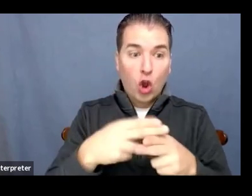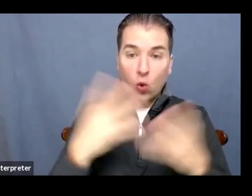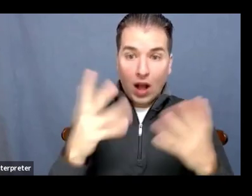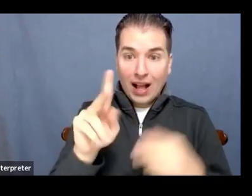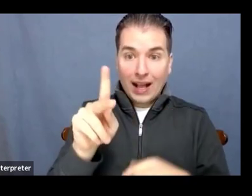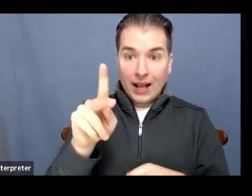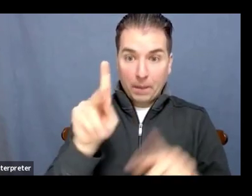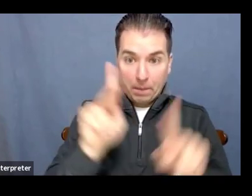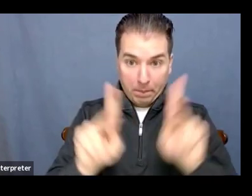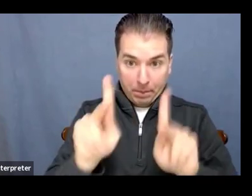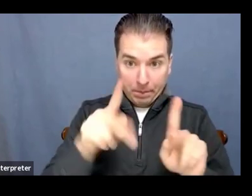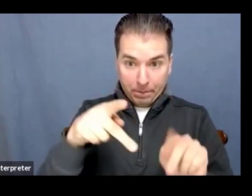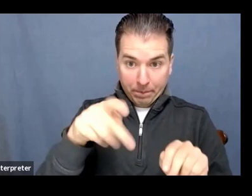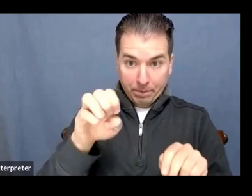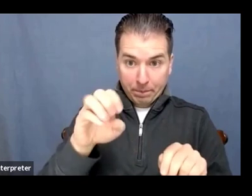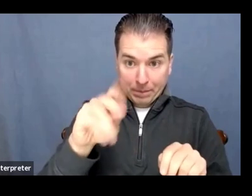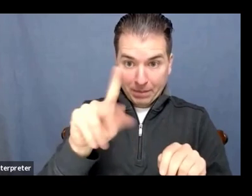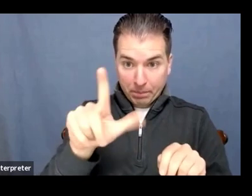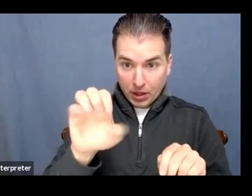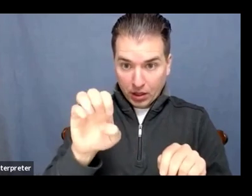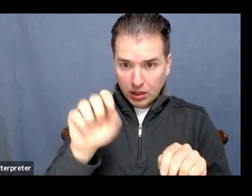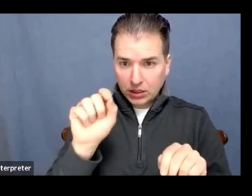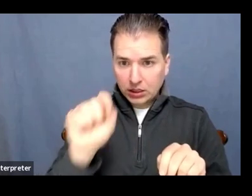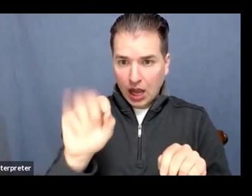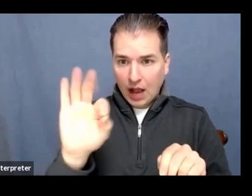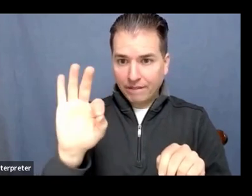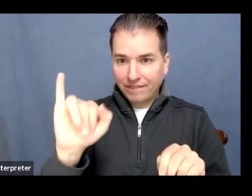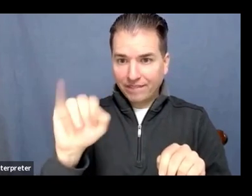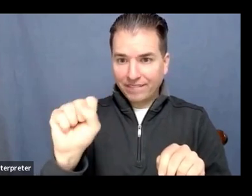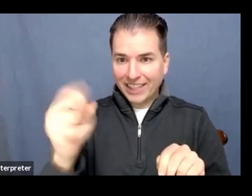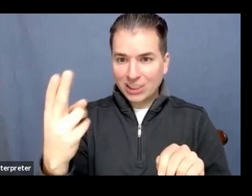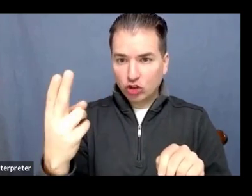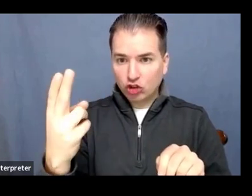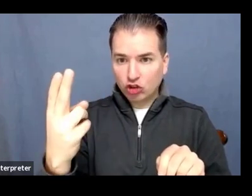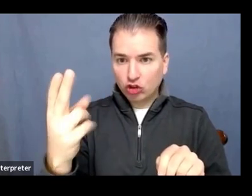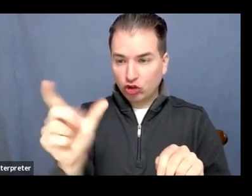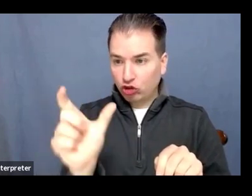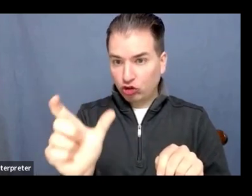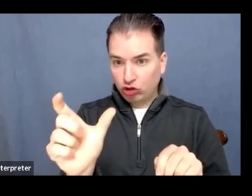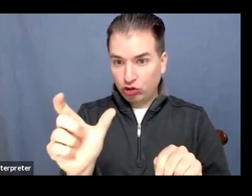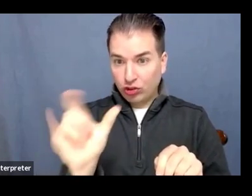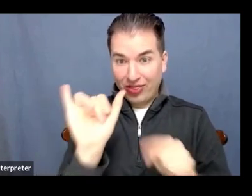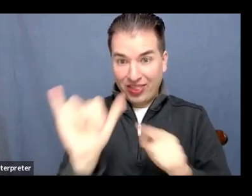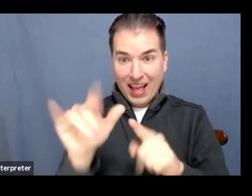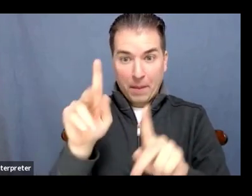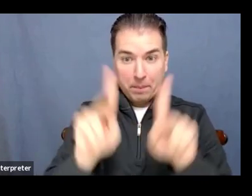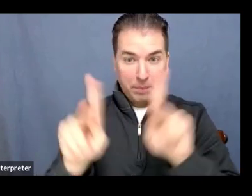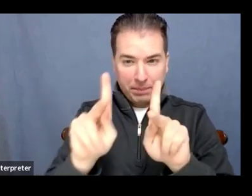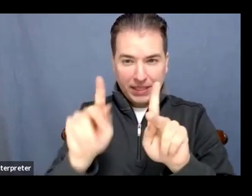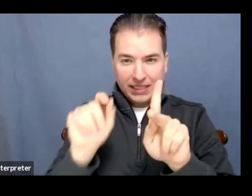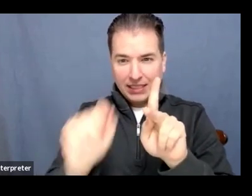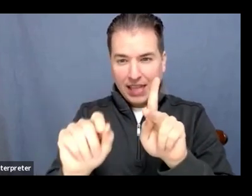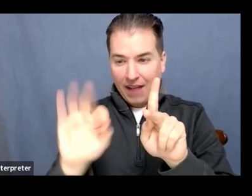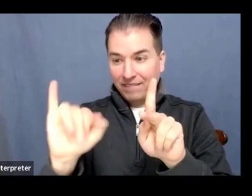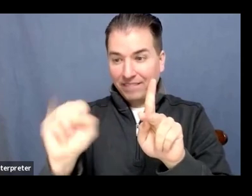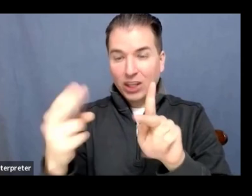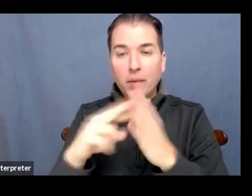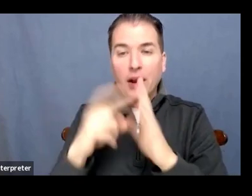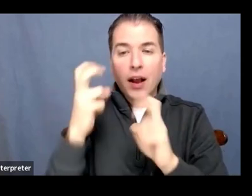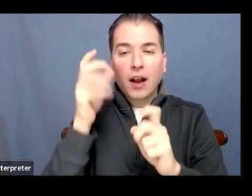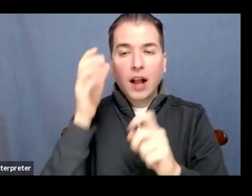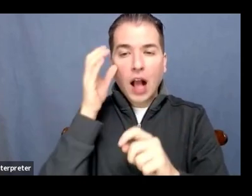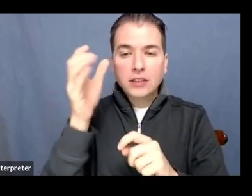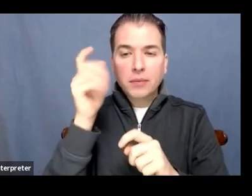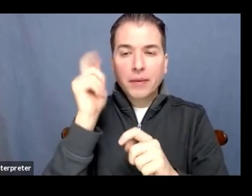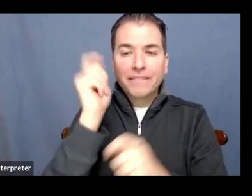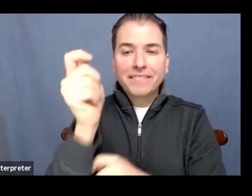is actually create online internet-driven surveys to targeted audience. It's a very reasonable price. This